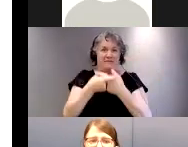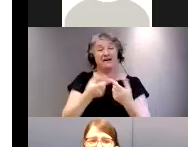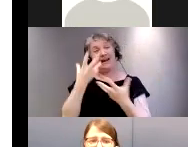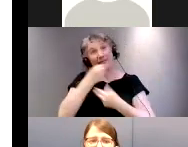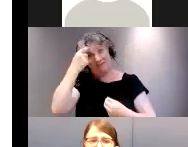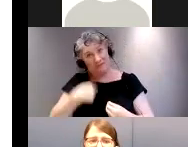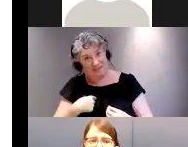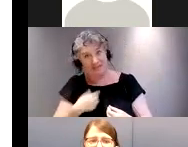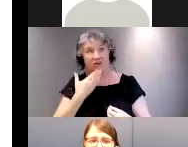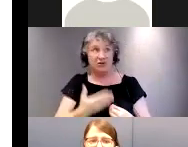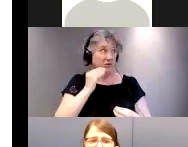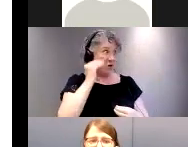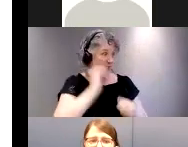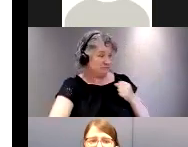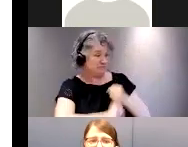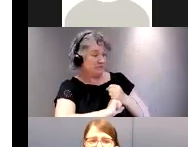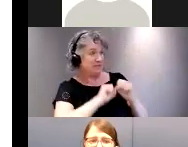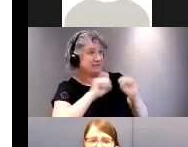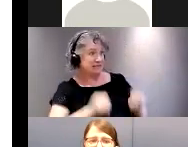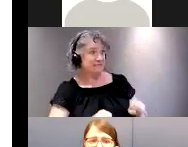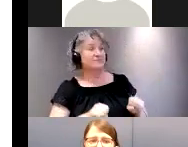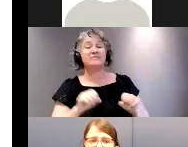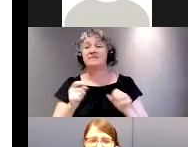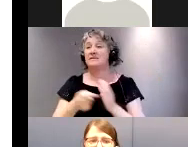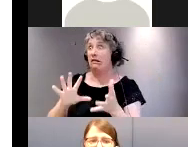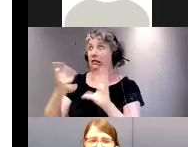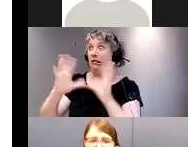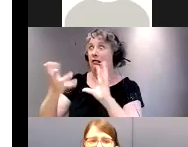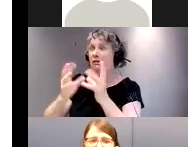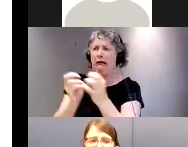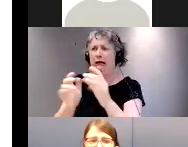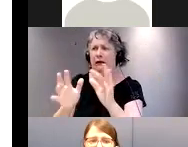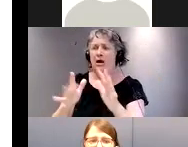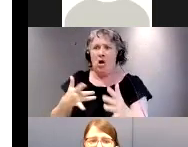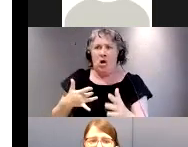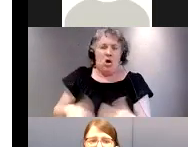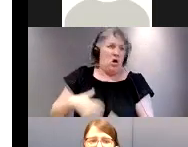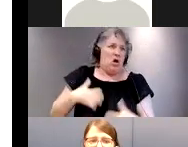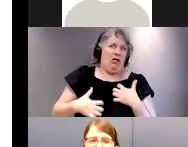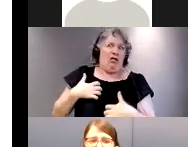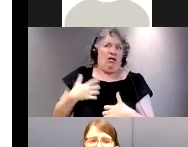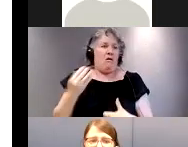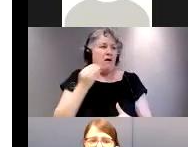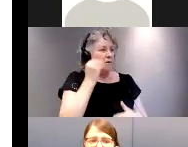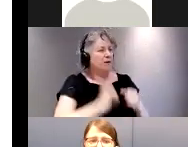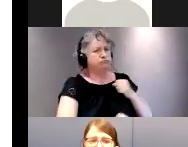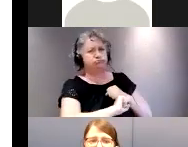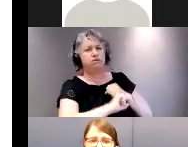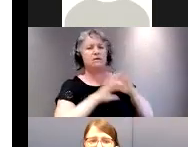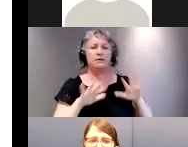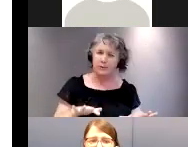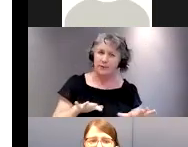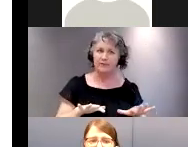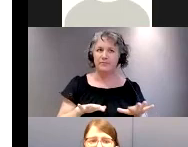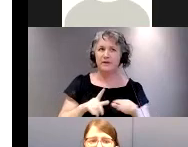a good support system at home, which can bring me down after some of the more difficult conversations that I get to have. But I don't shy away from them. And I understand